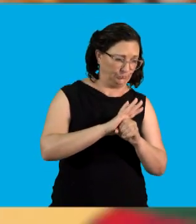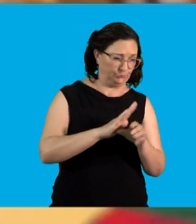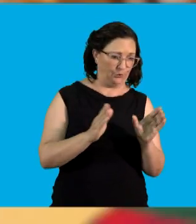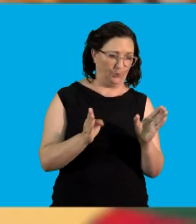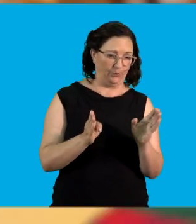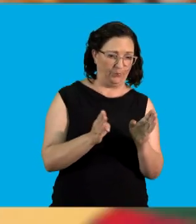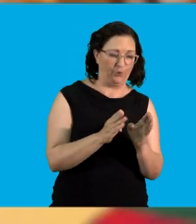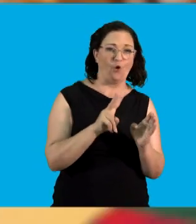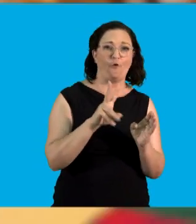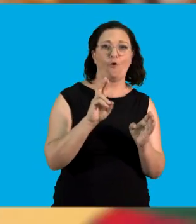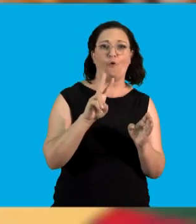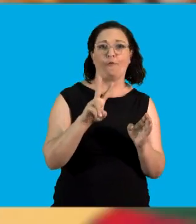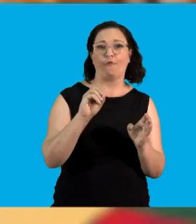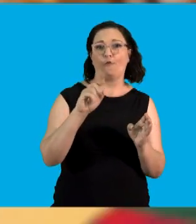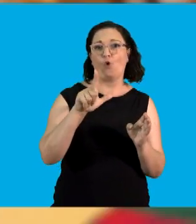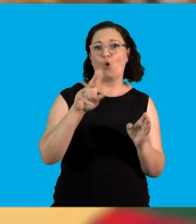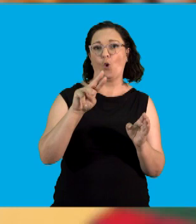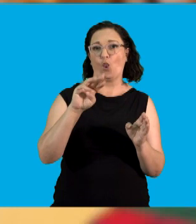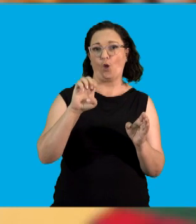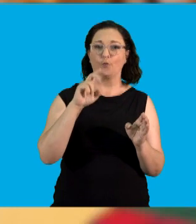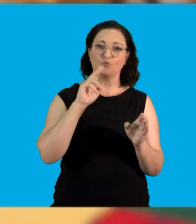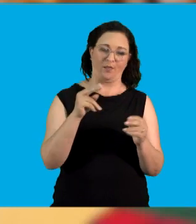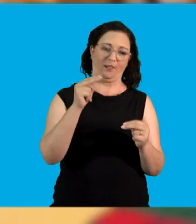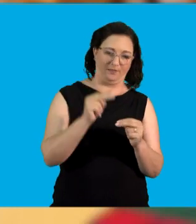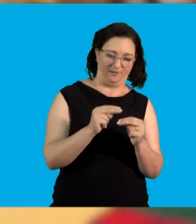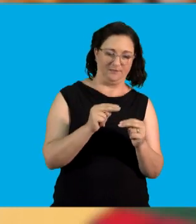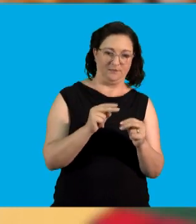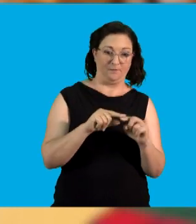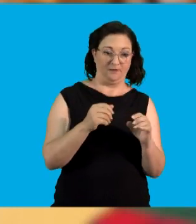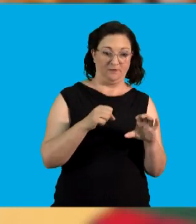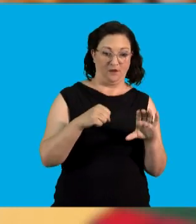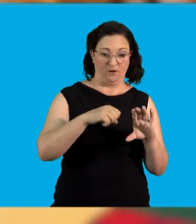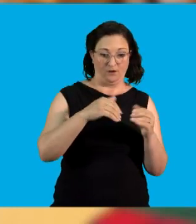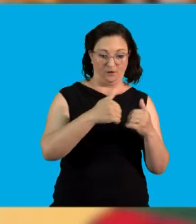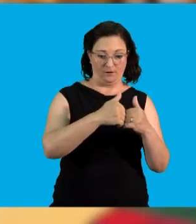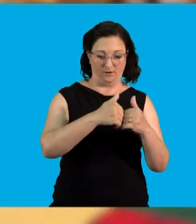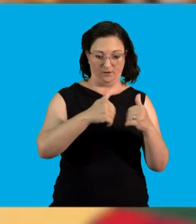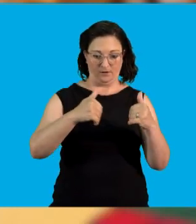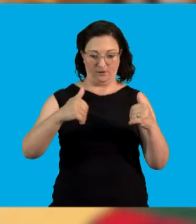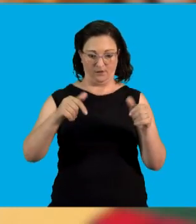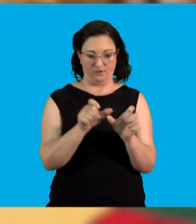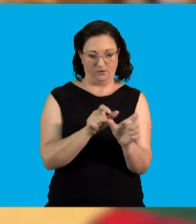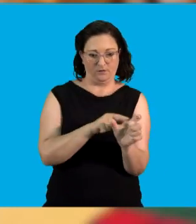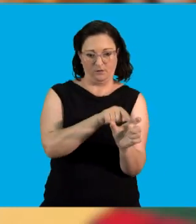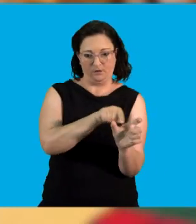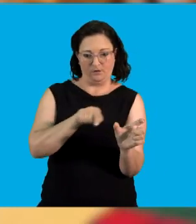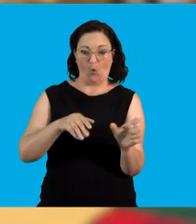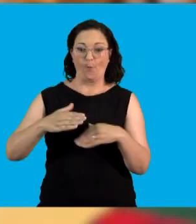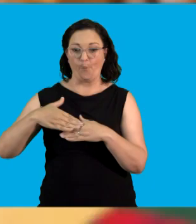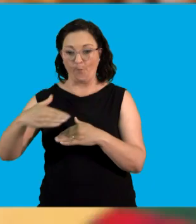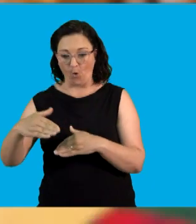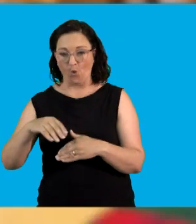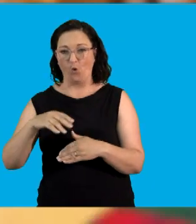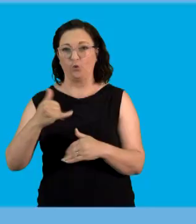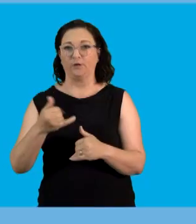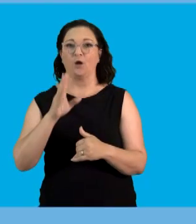is increased, the volume must decrease. And when we increase the volume, we are decreasing the